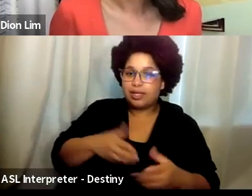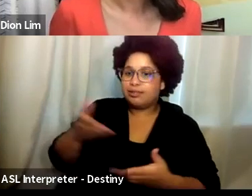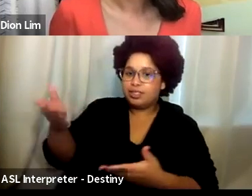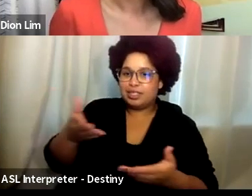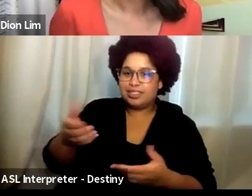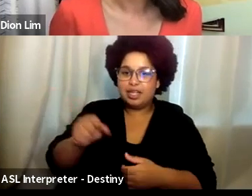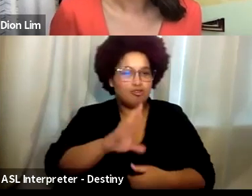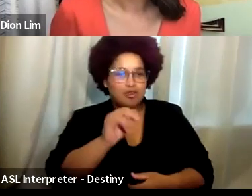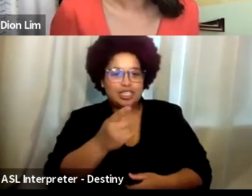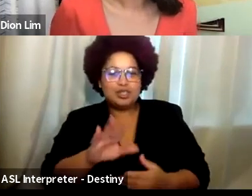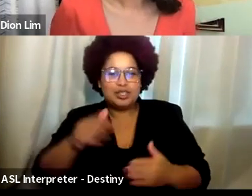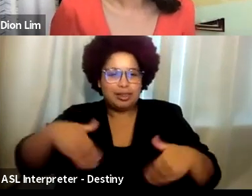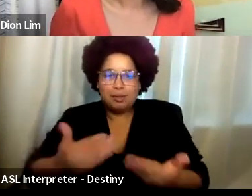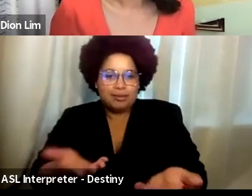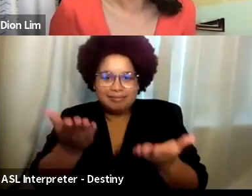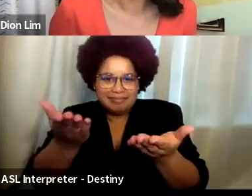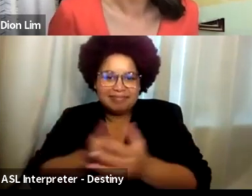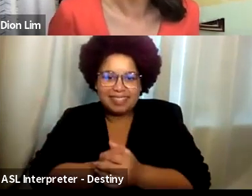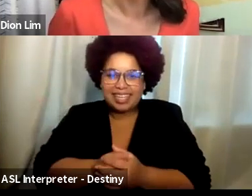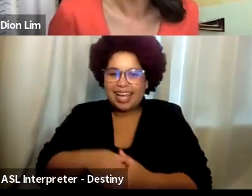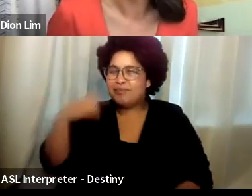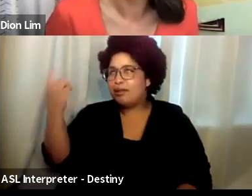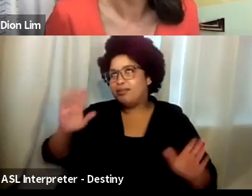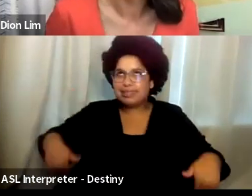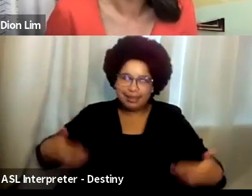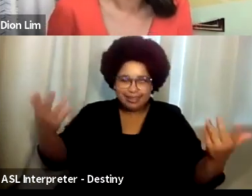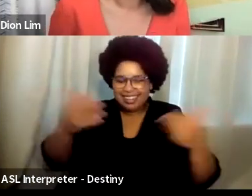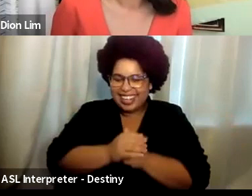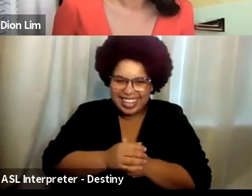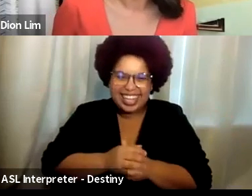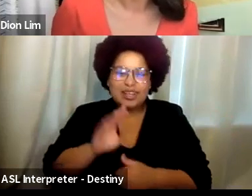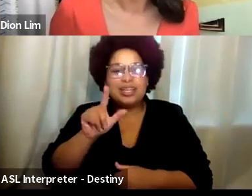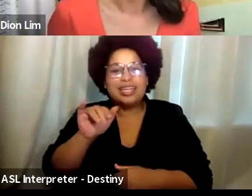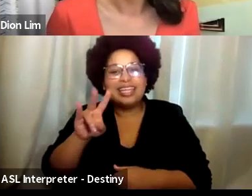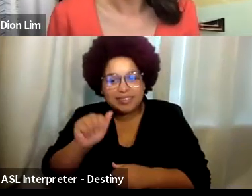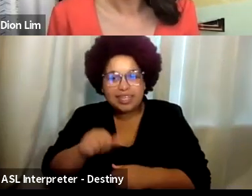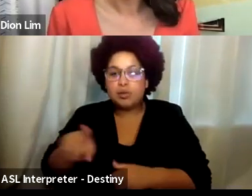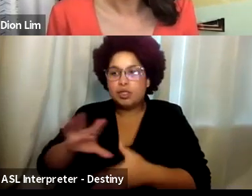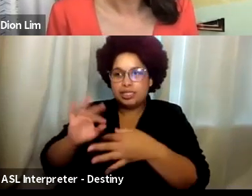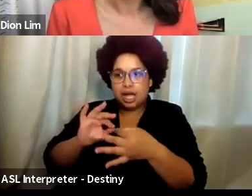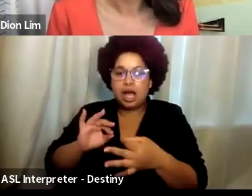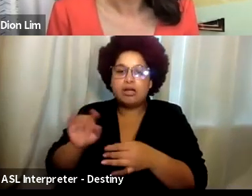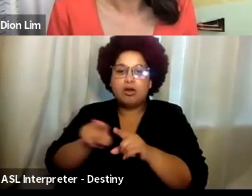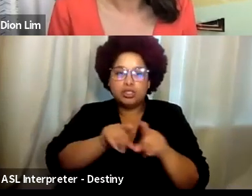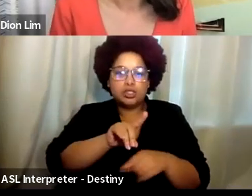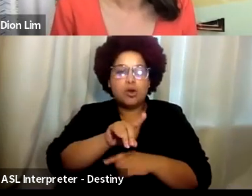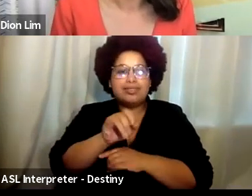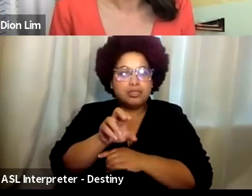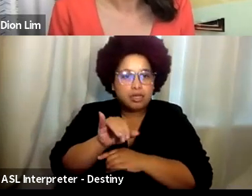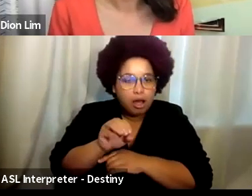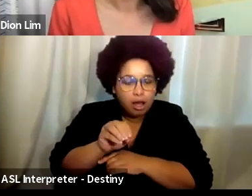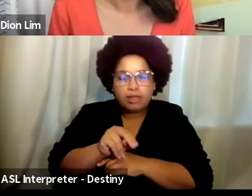No, Richard, you're late to the game. You come in. I'm always late. All right. Well, I was going to say, Olivia, and what you said as well, Dion and Juju,